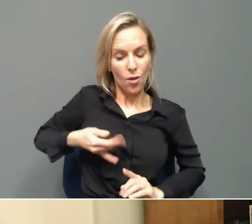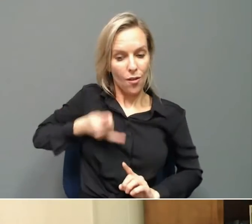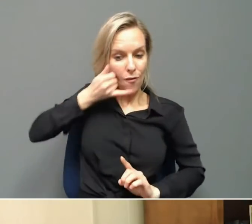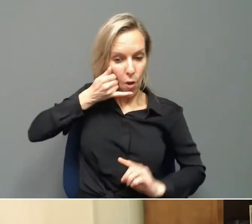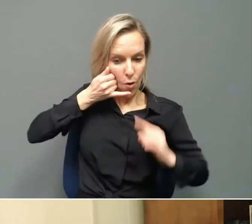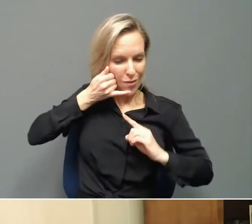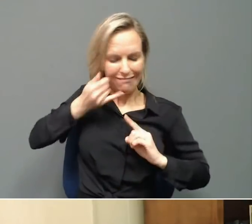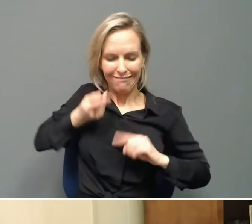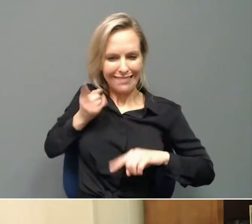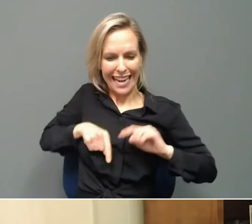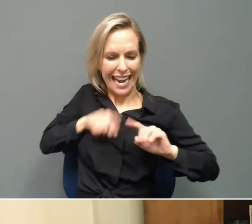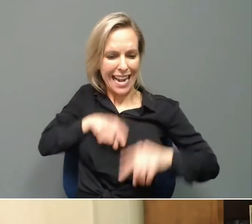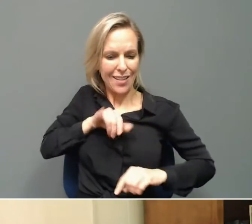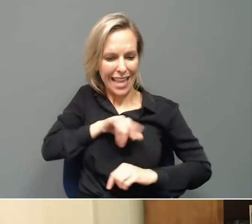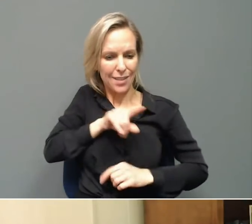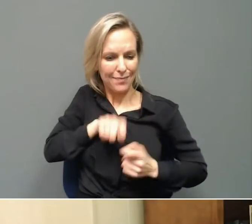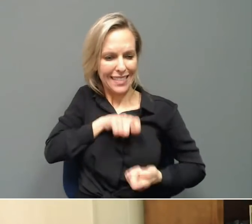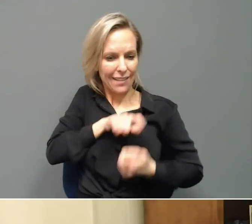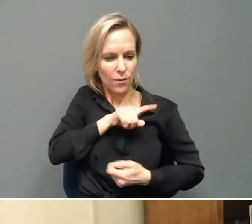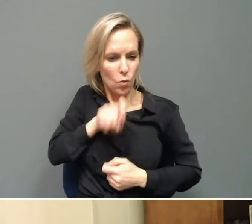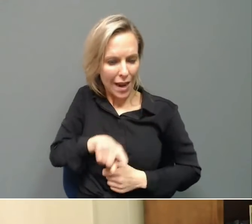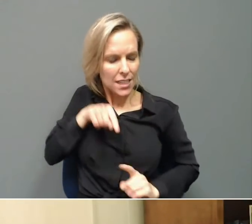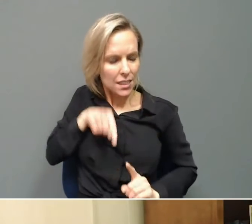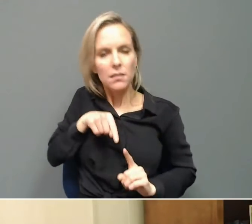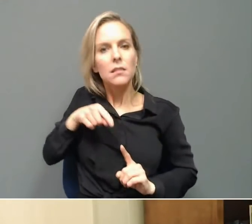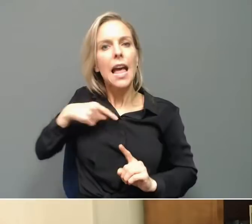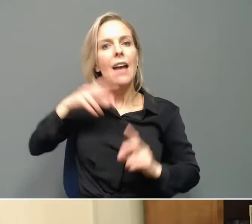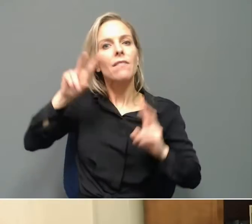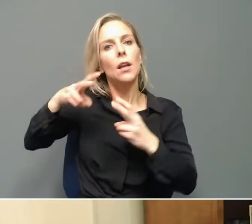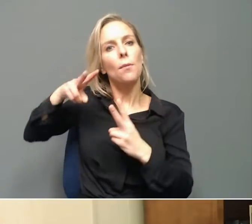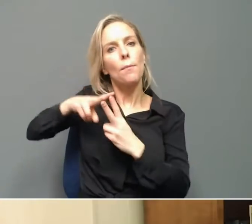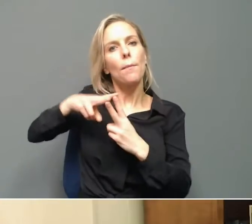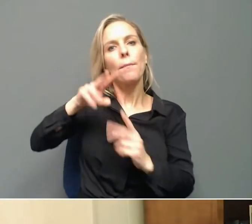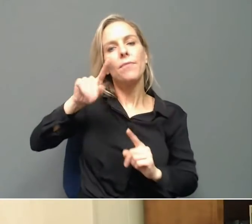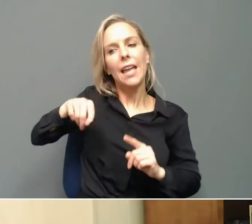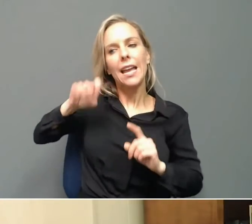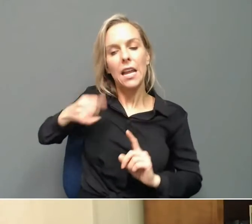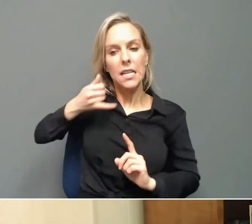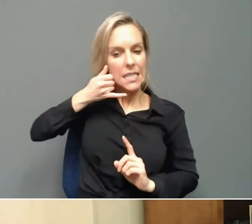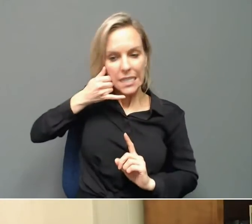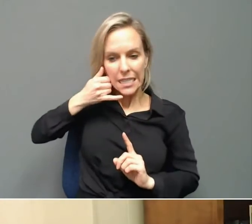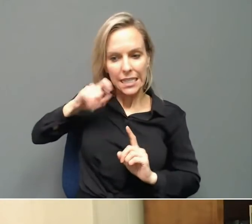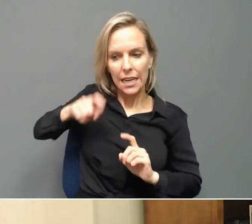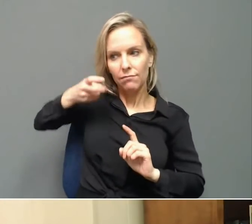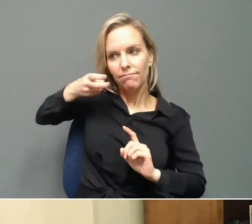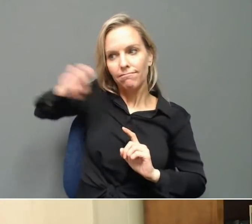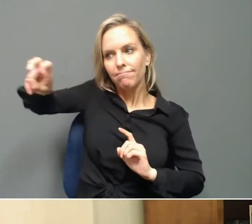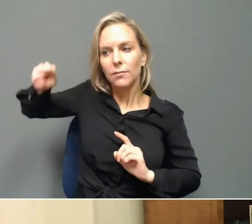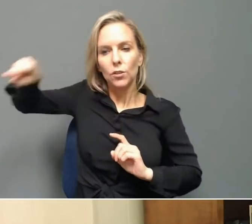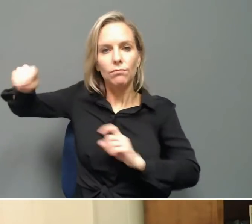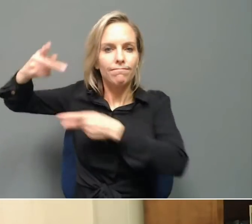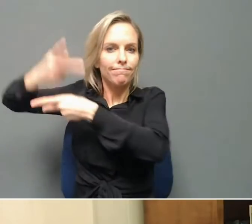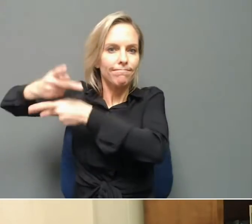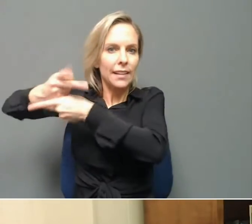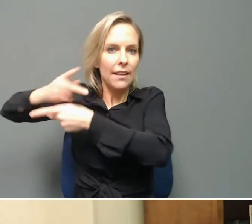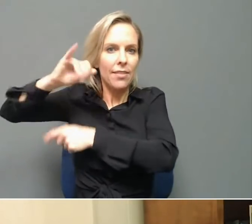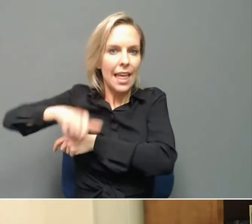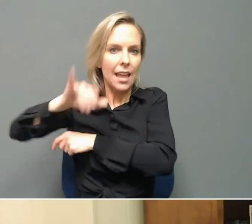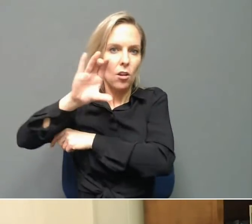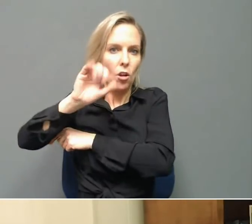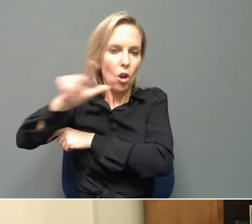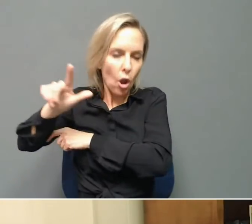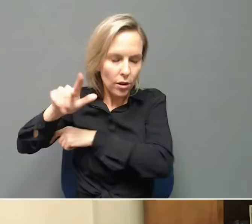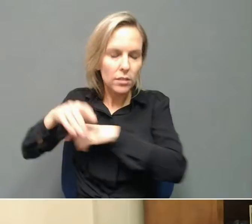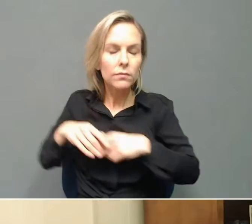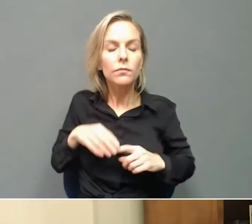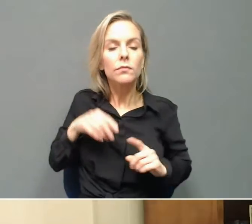answer the question, they will have a buddy they can escalate to so that they can answer and take care of the caller. And the people